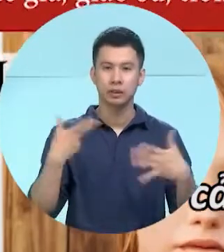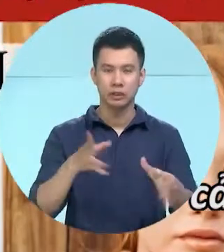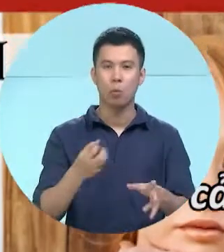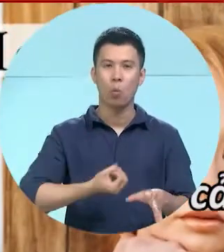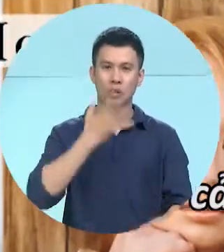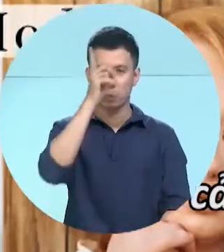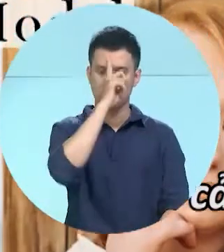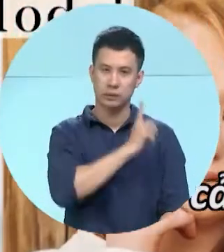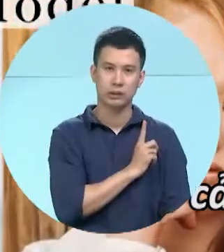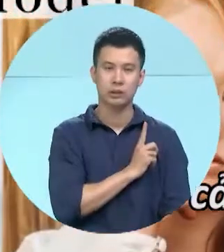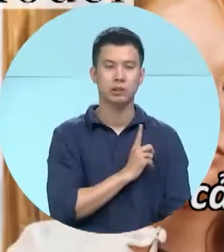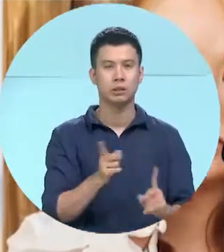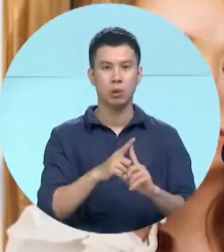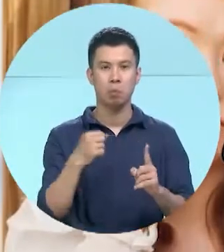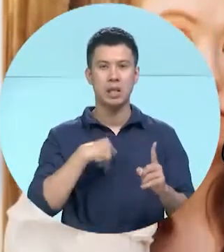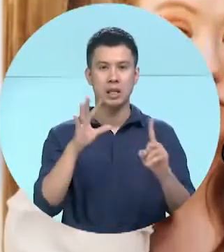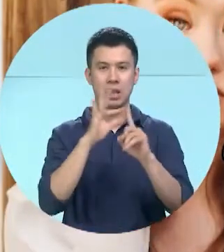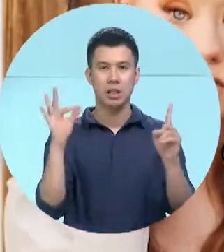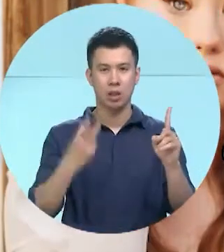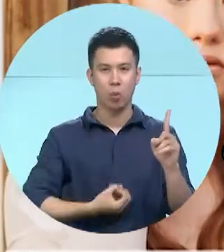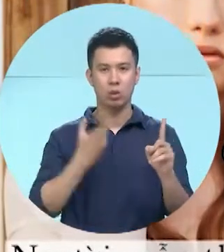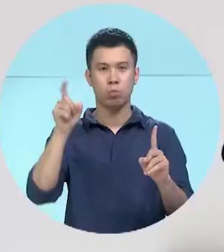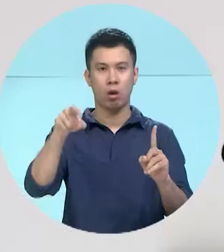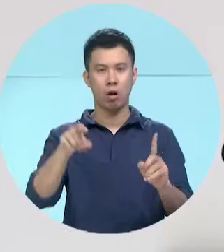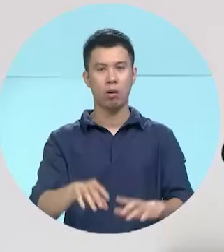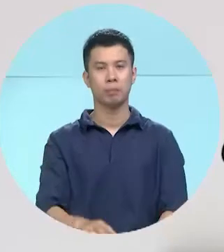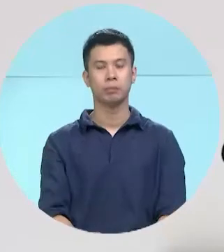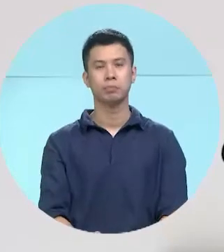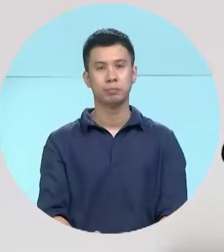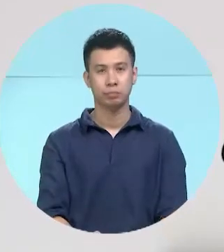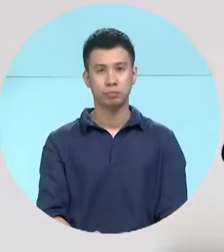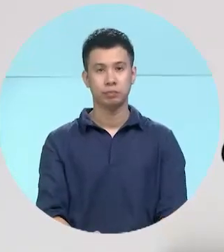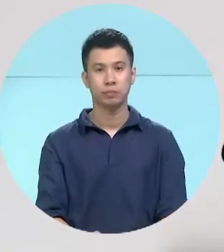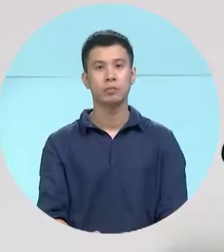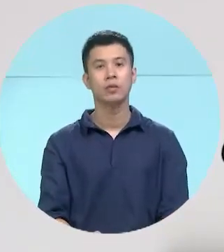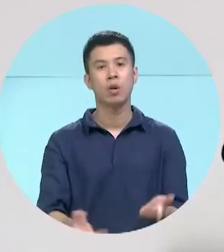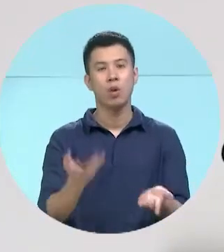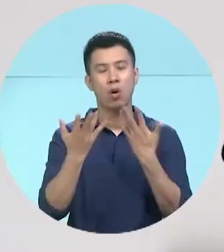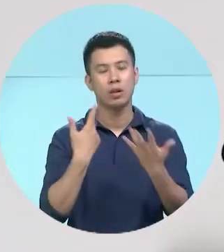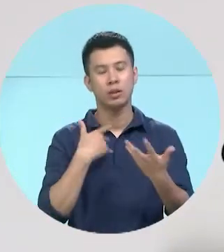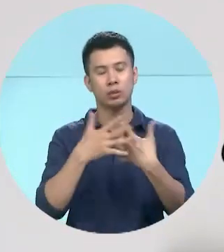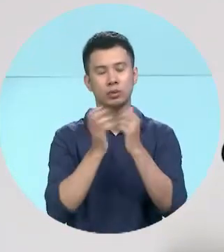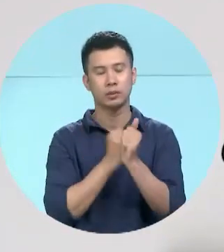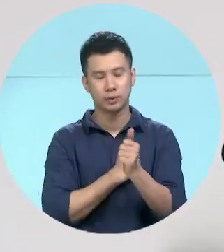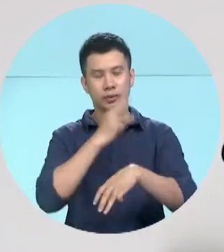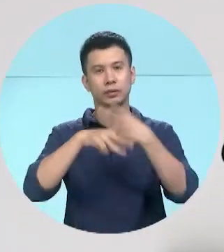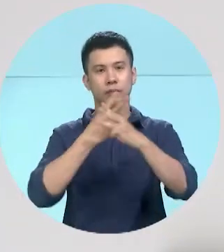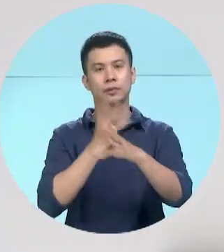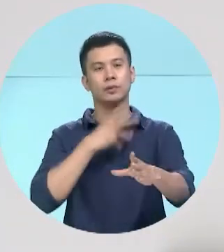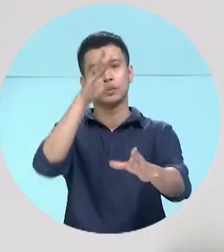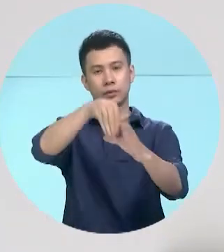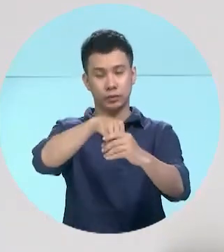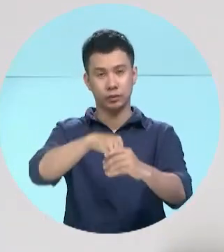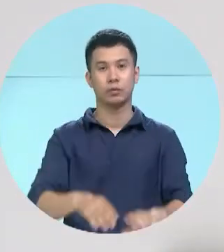of more confidence, seeing their purpose in life, that they have something to contribute to this world. And